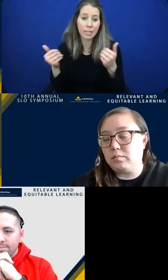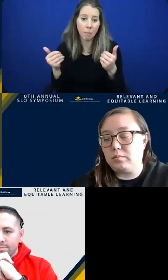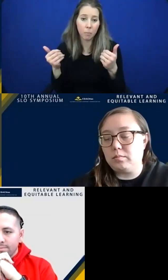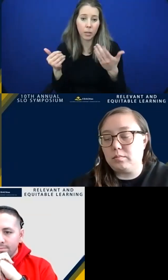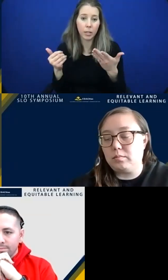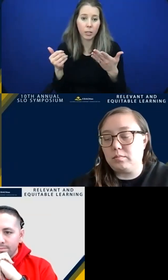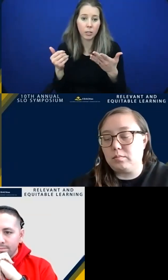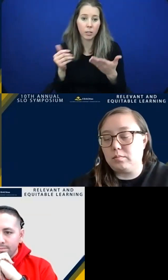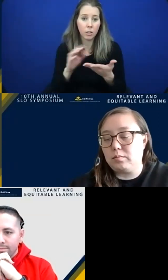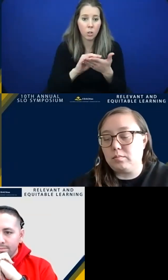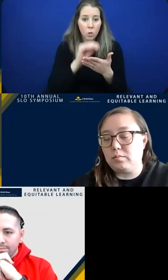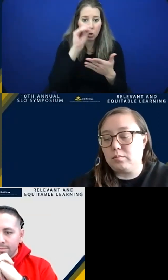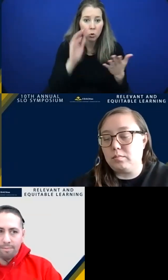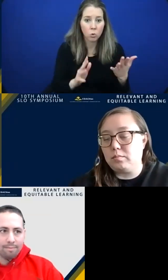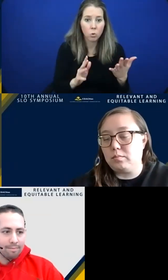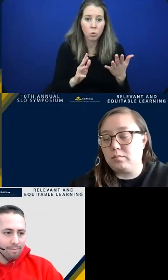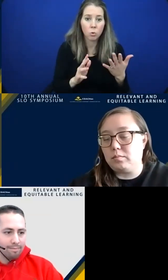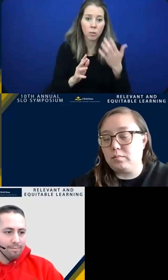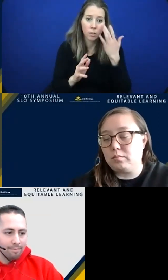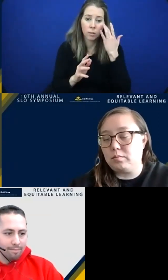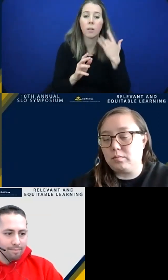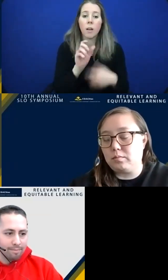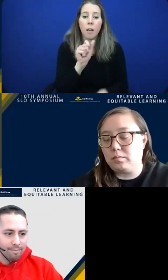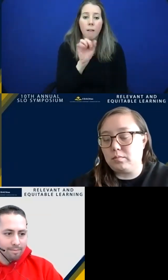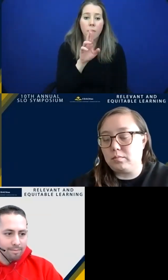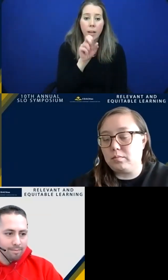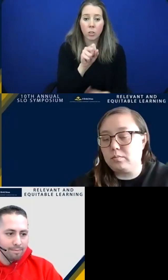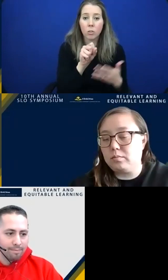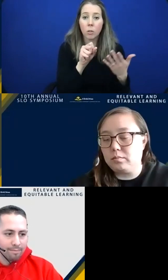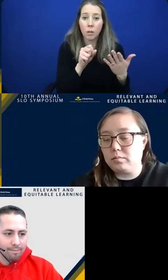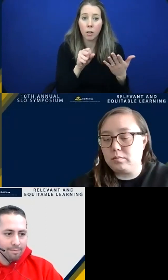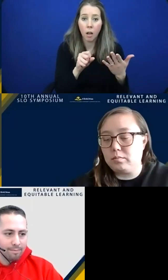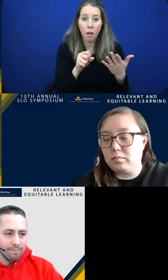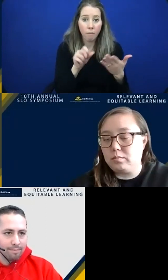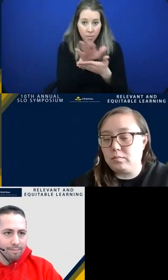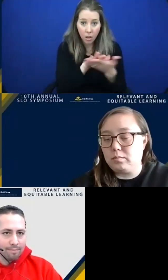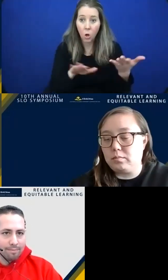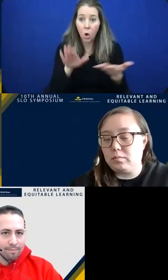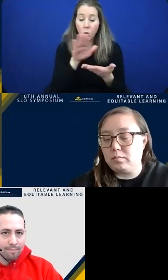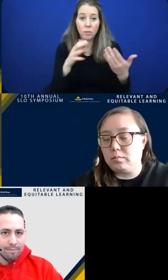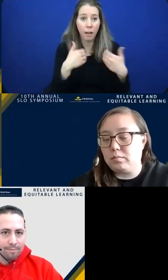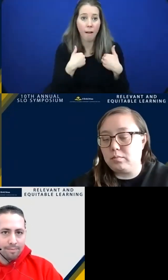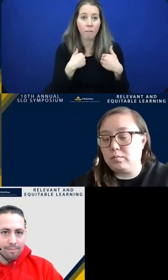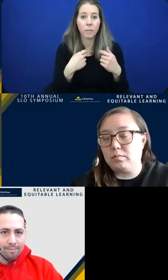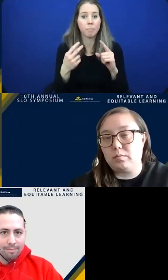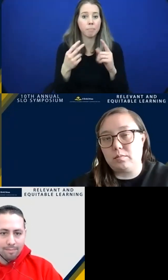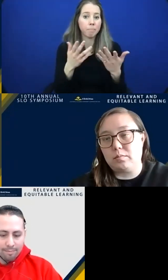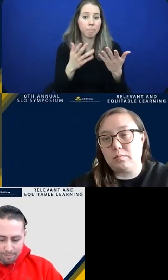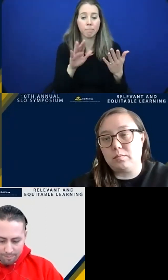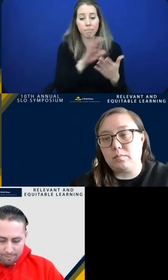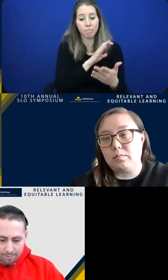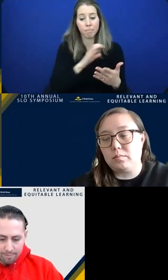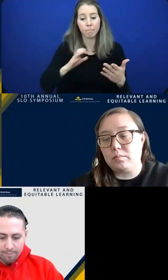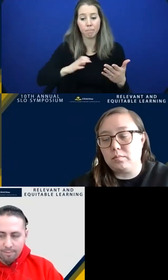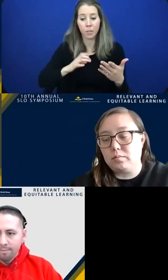student affairs assessment group that meets, and the colleges have respective either committees, or else